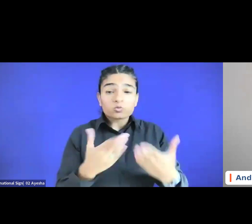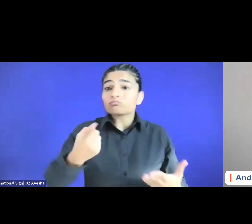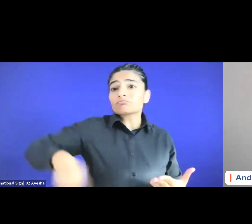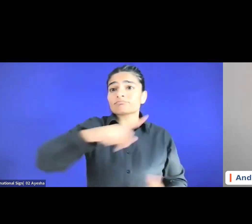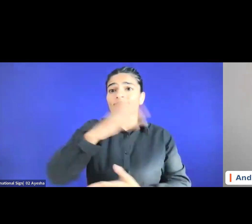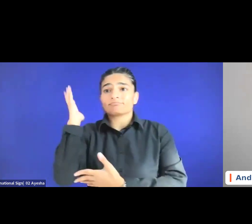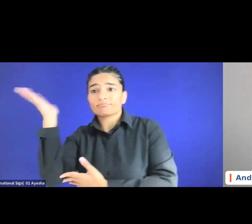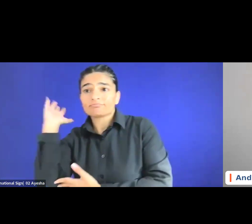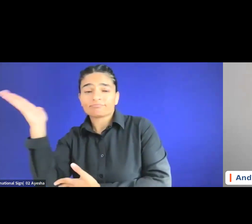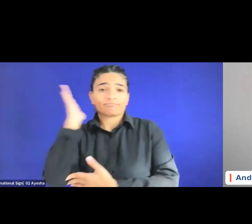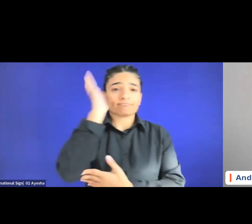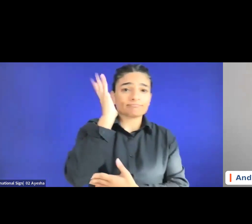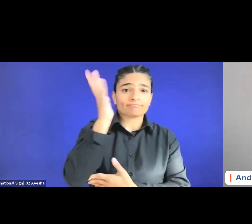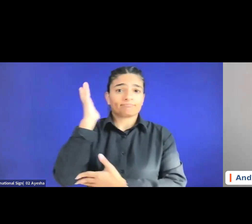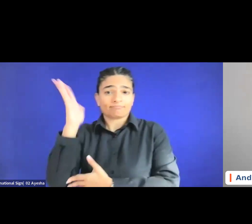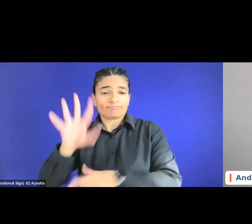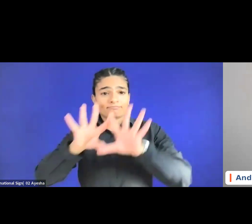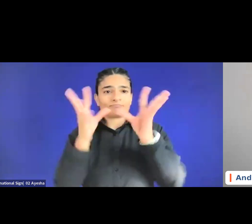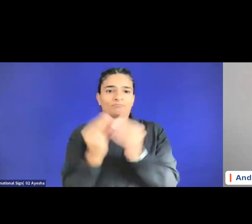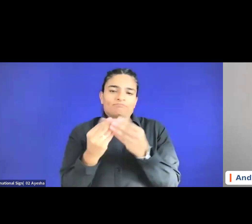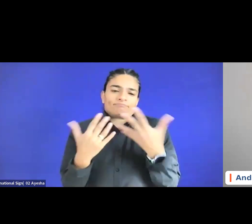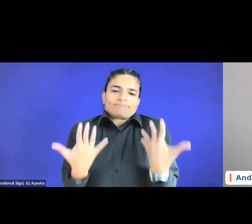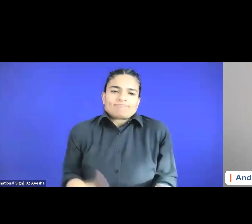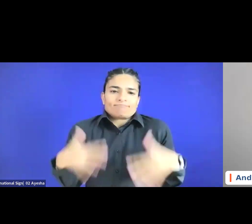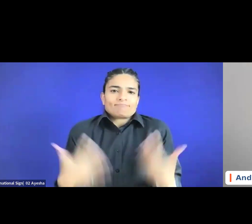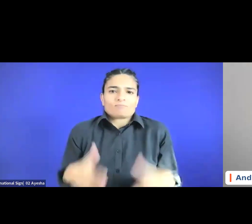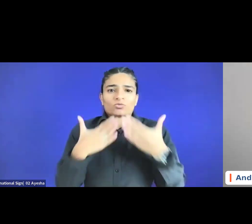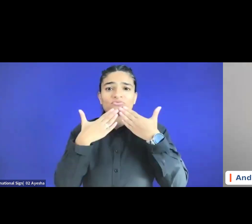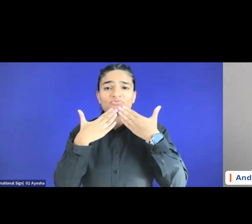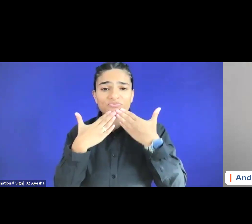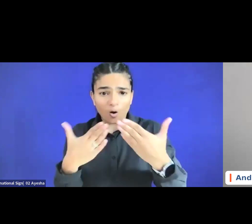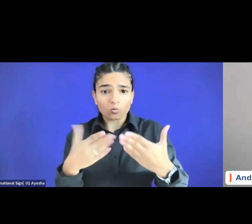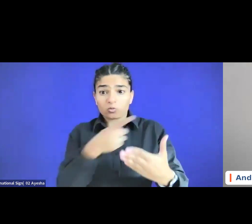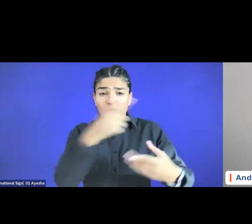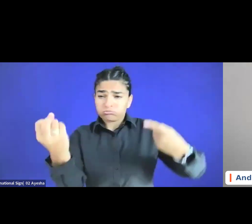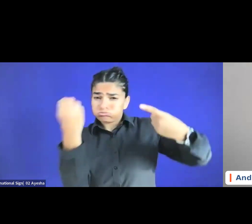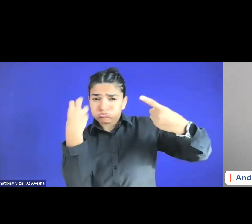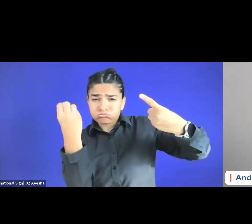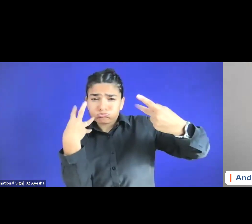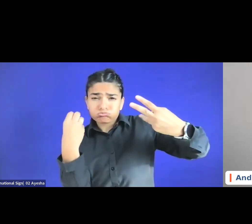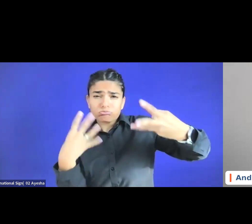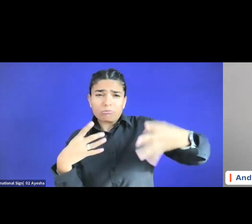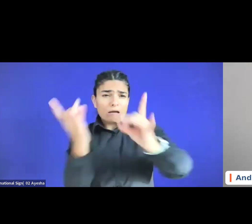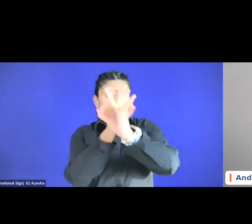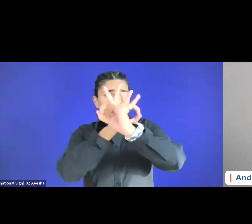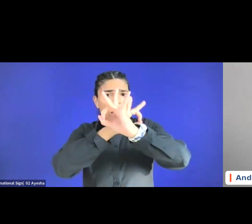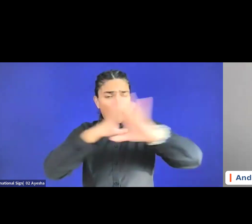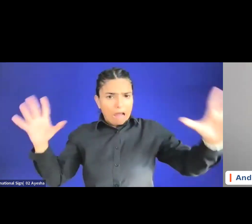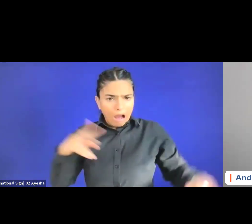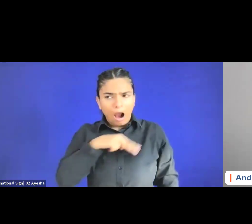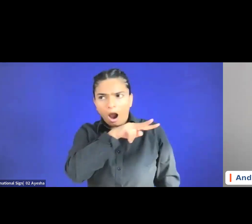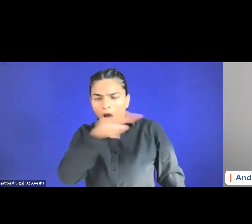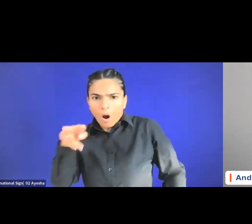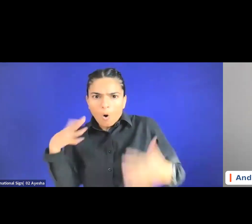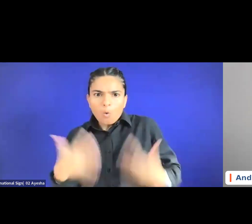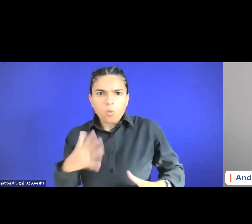clear and very interesting. We, as the World Bank, we are following these works as well, and the sum of the study